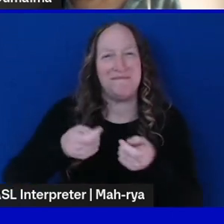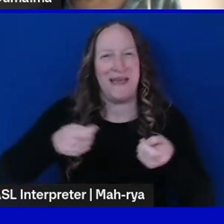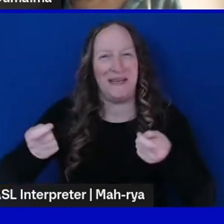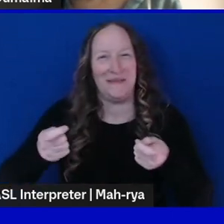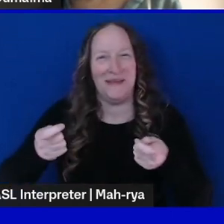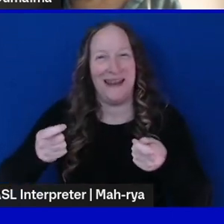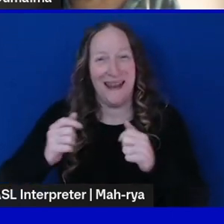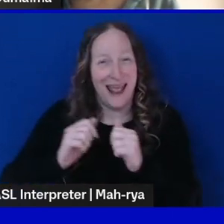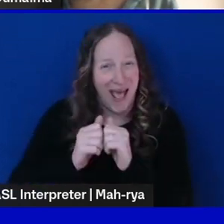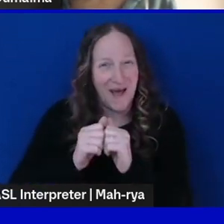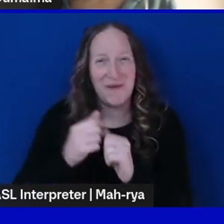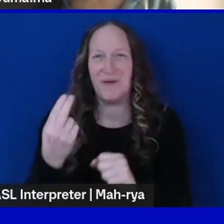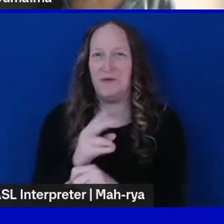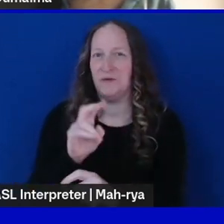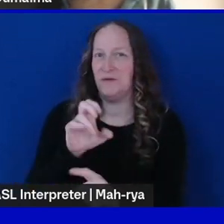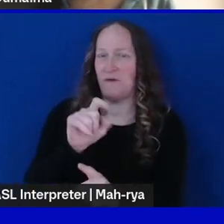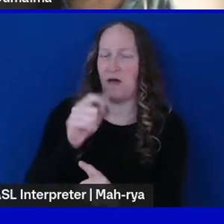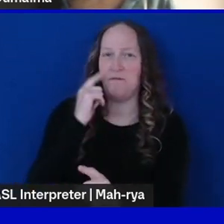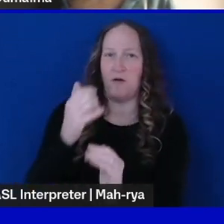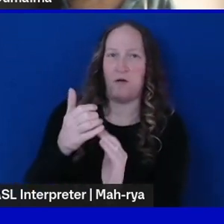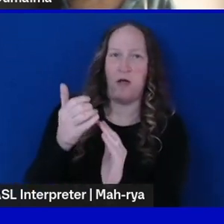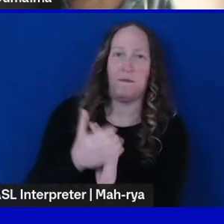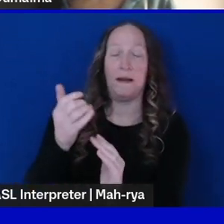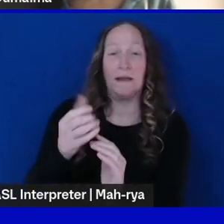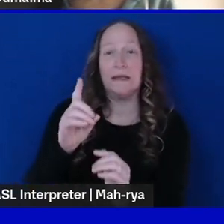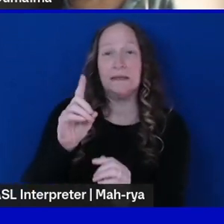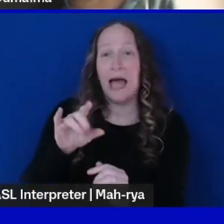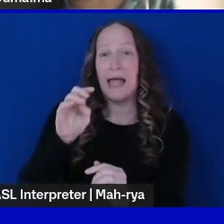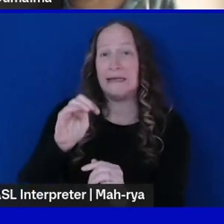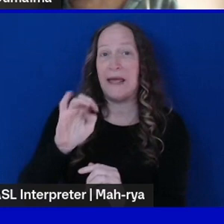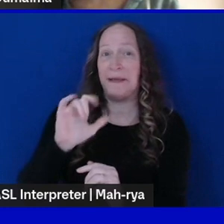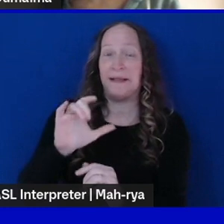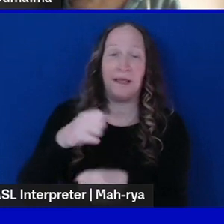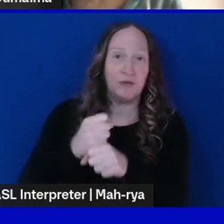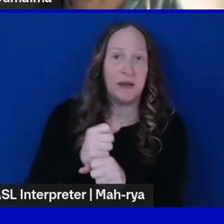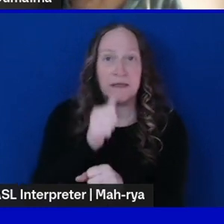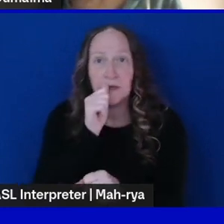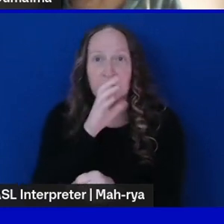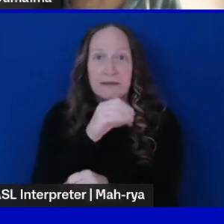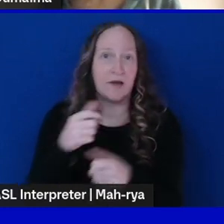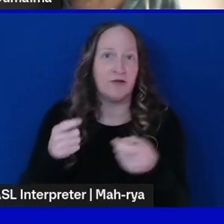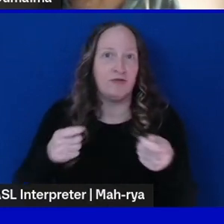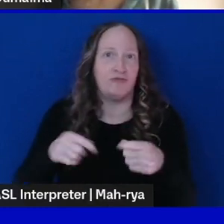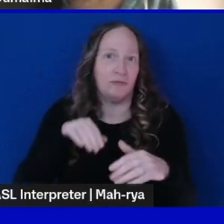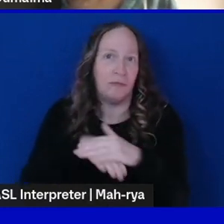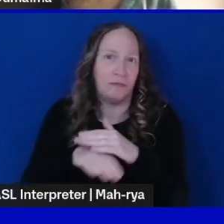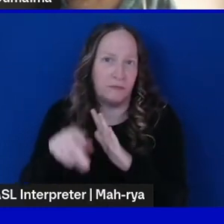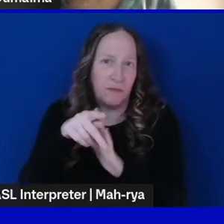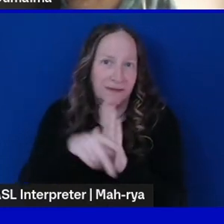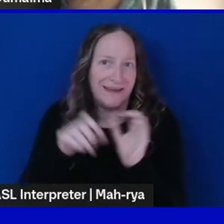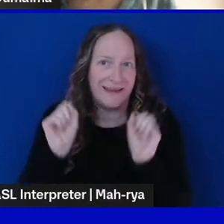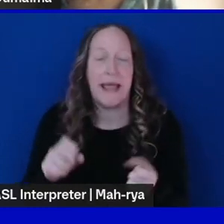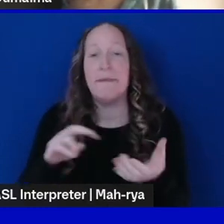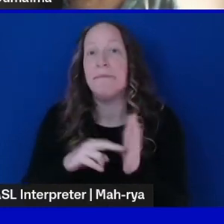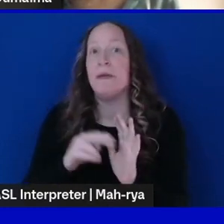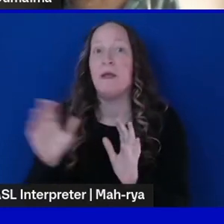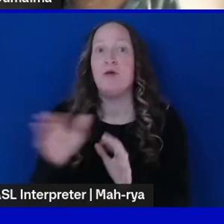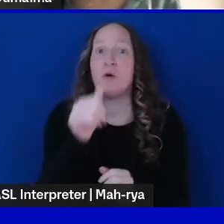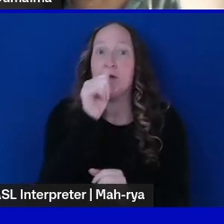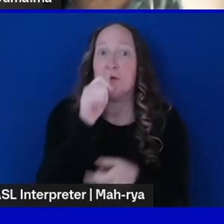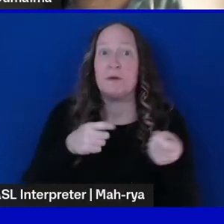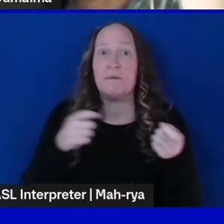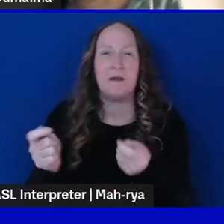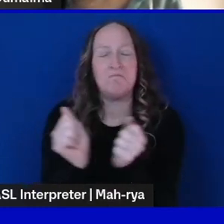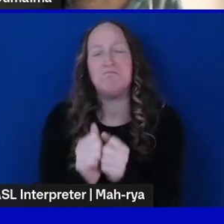using Vault. So it allows you to dynamically create secrets and control access policies. This means that you can scale your secret management